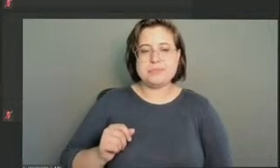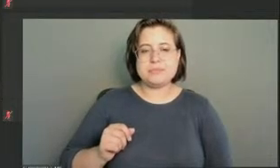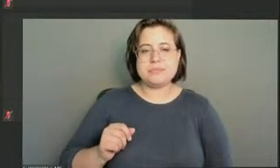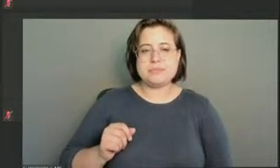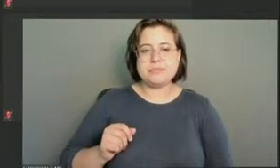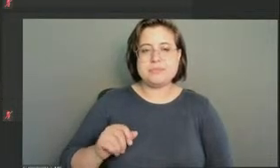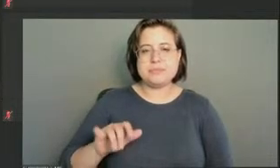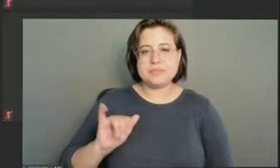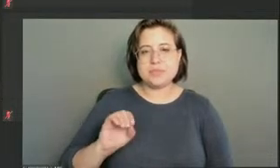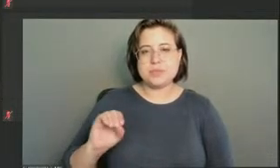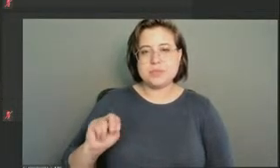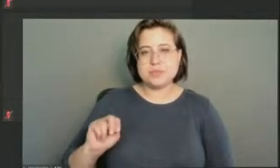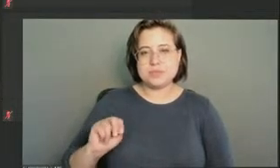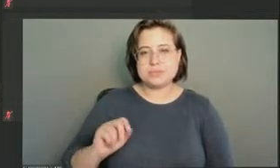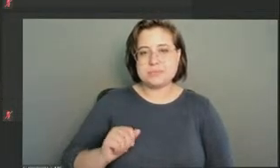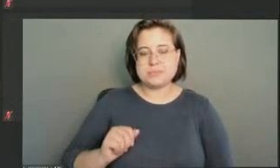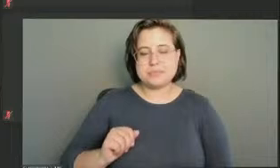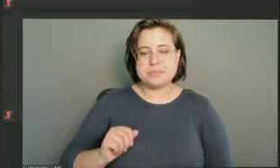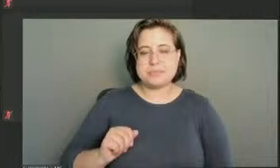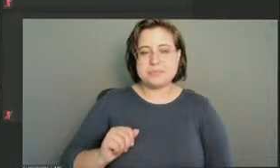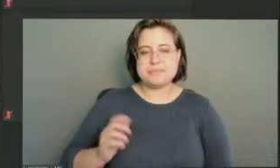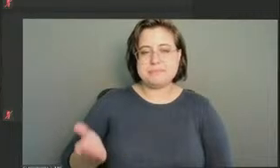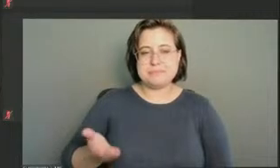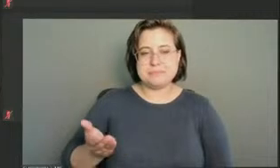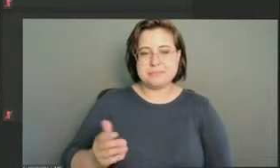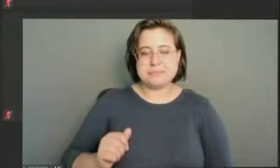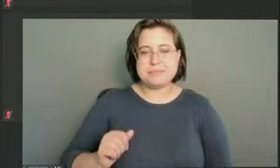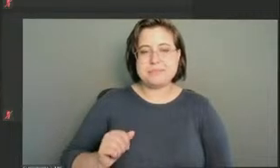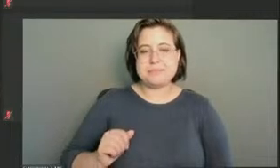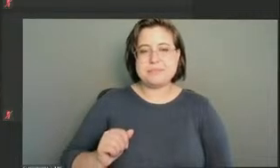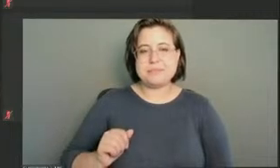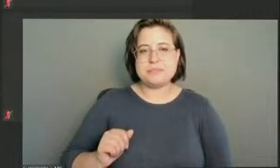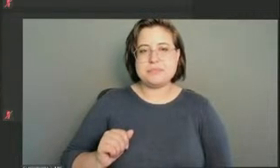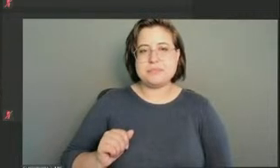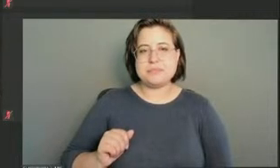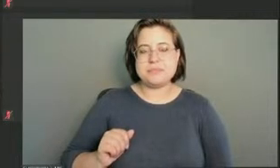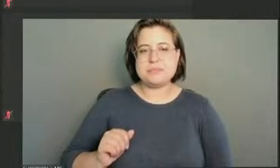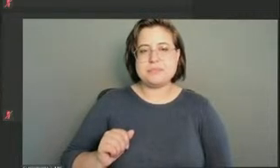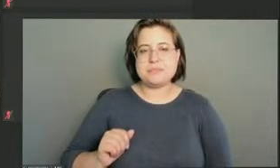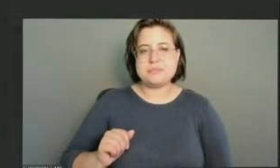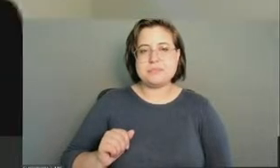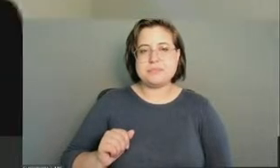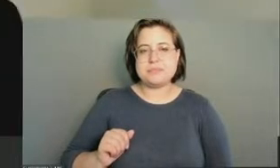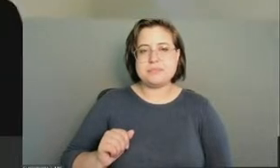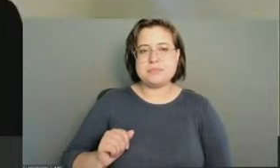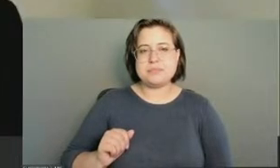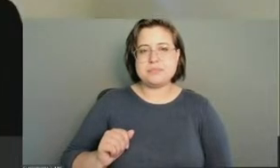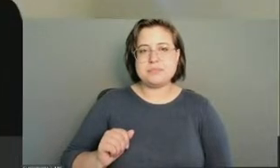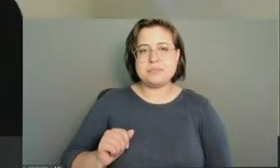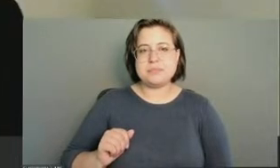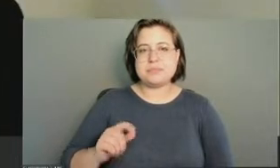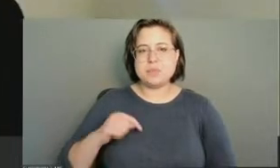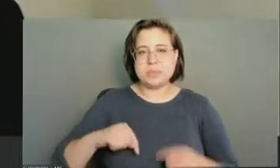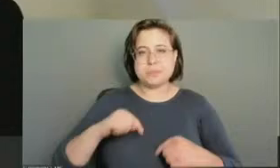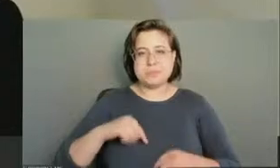Ms. Heyang Yoon. Present. Okay. Ms. Mara